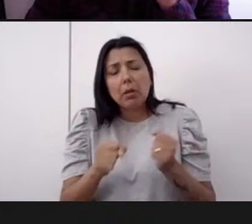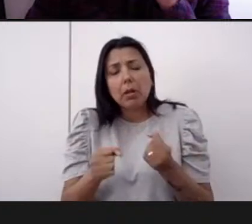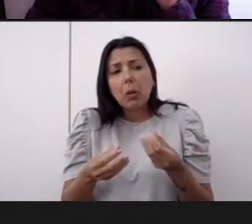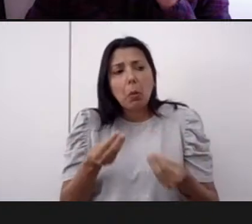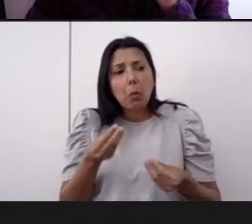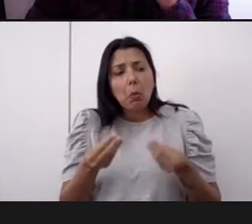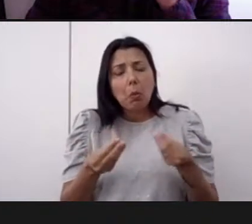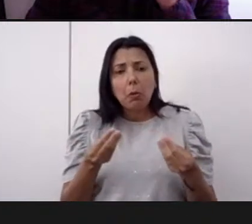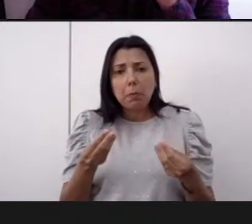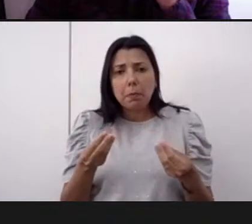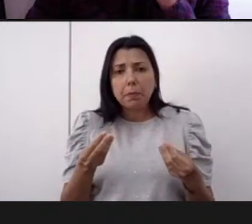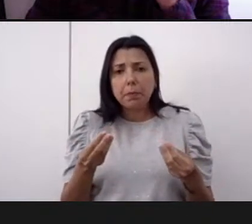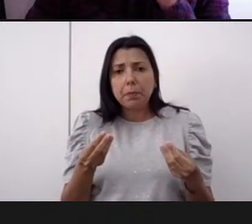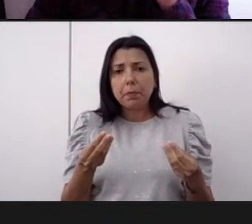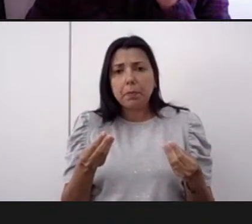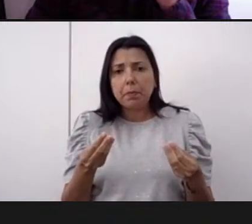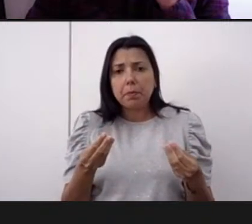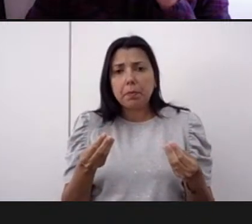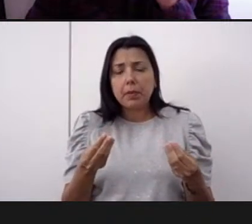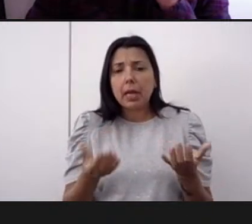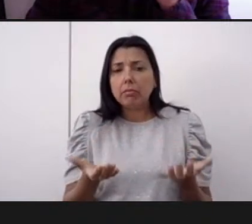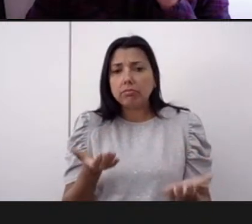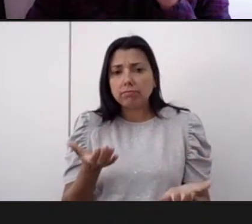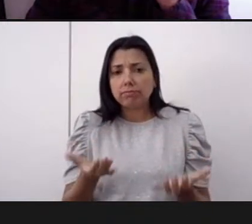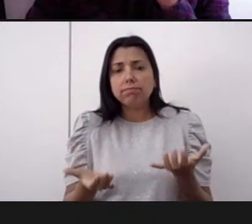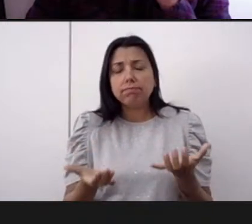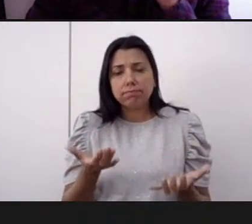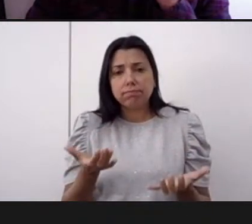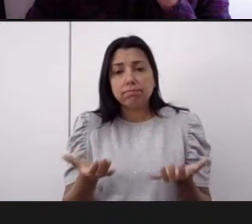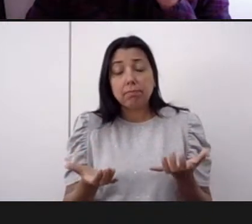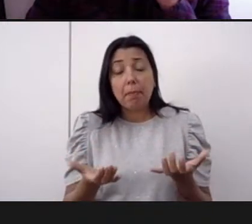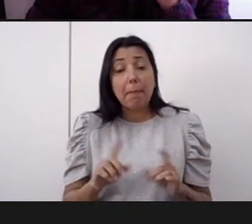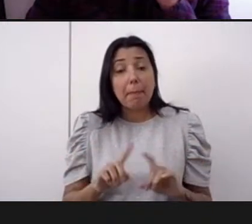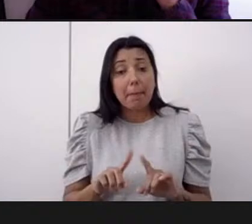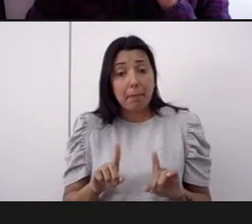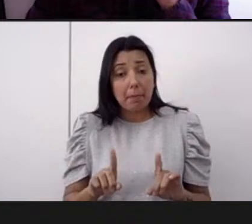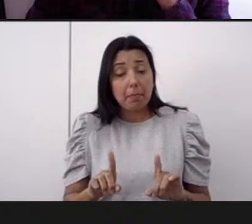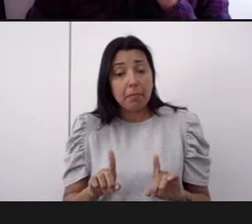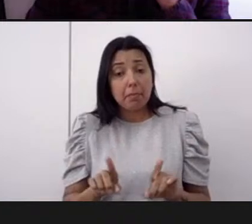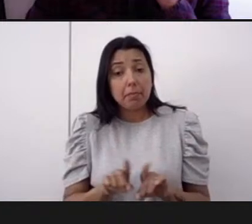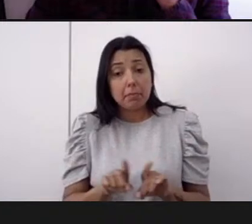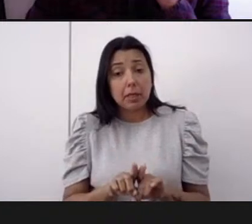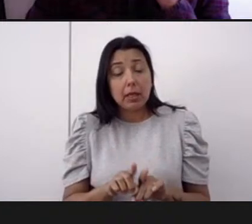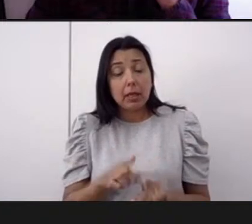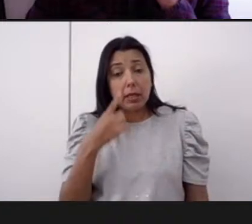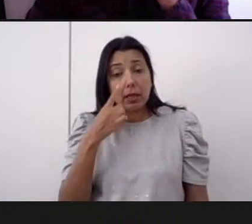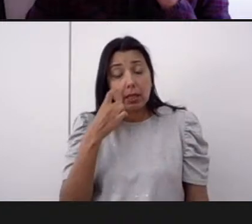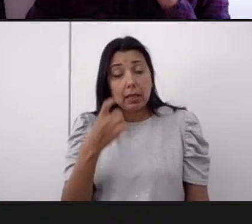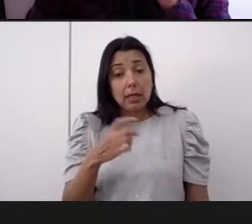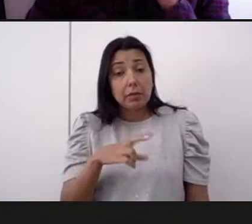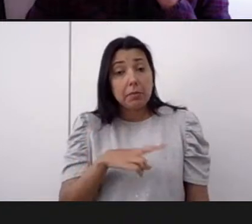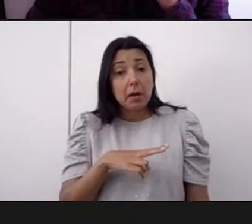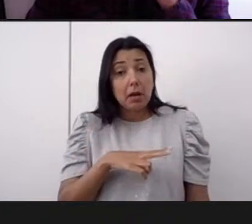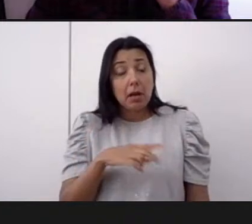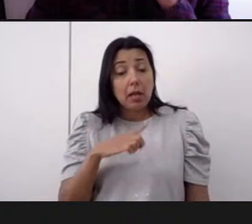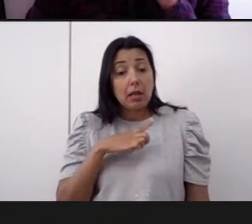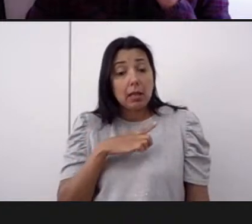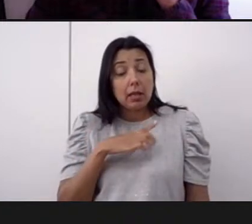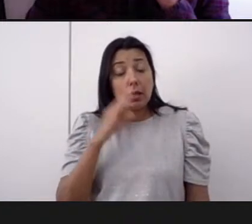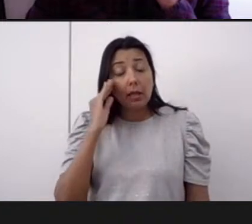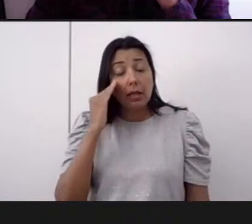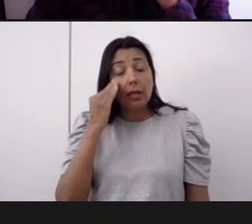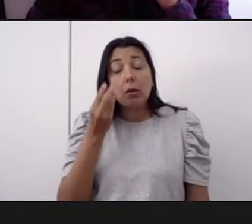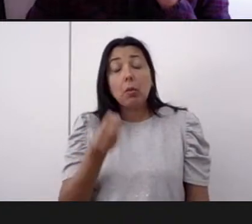big multinational and big private interests have understood that they have much more room for maneuver